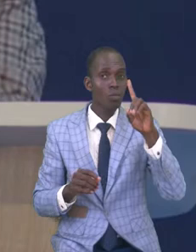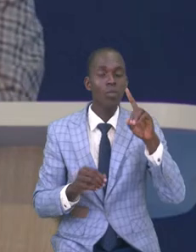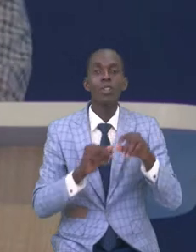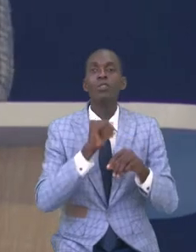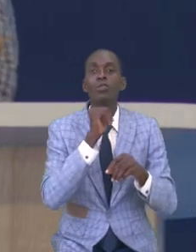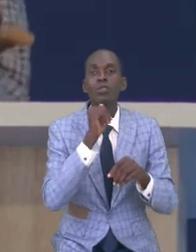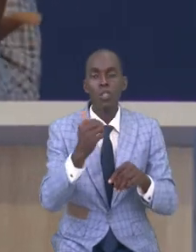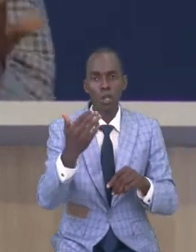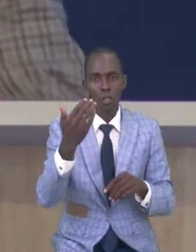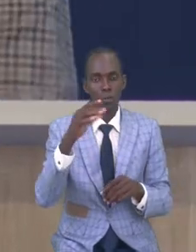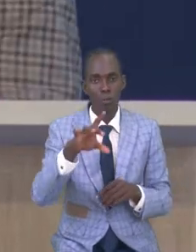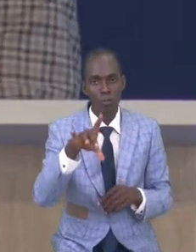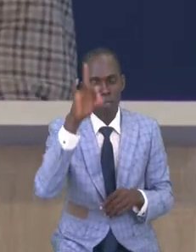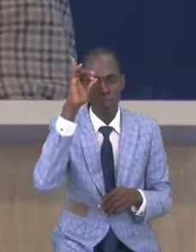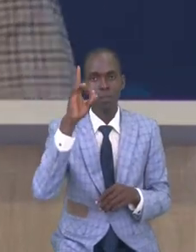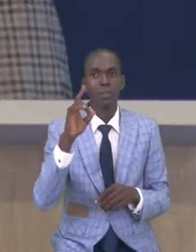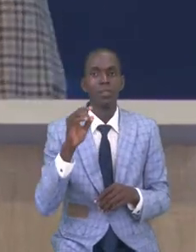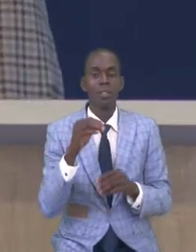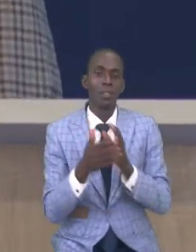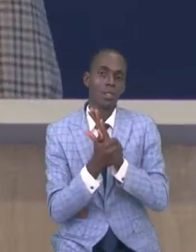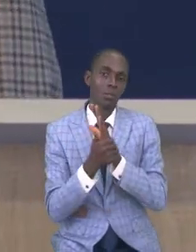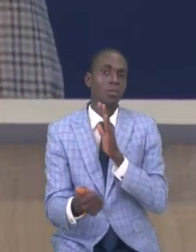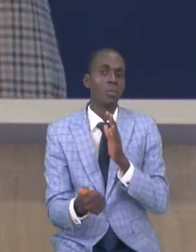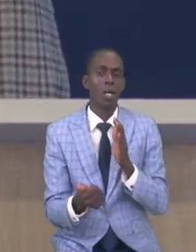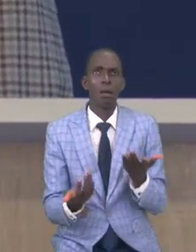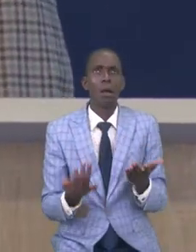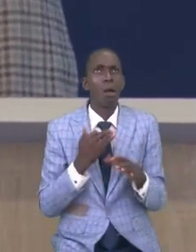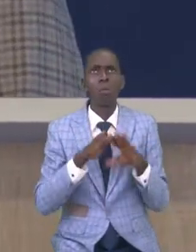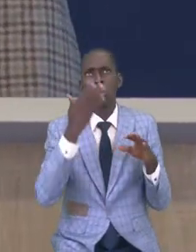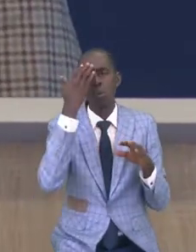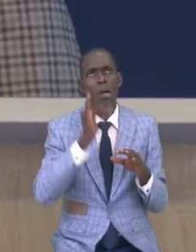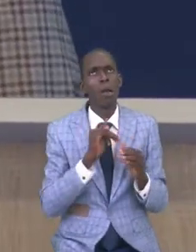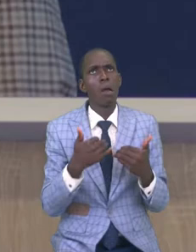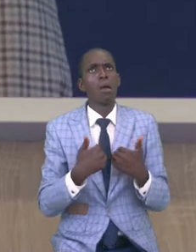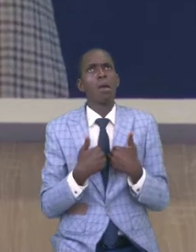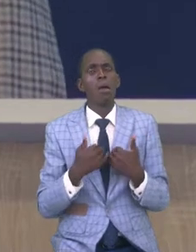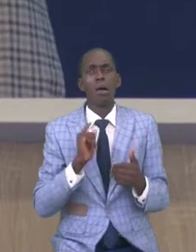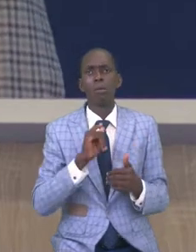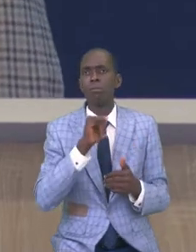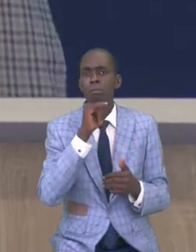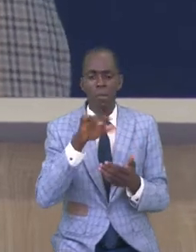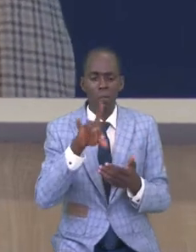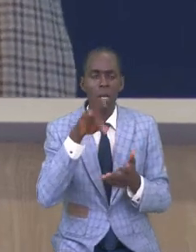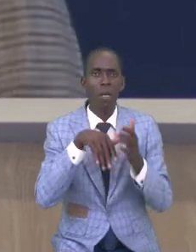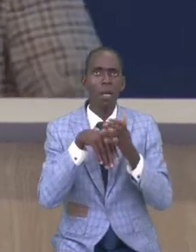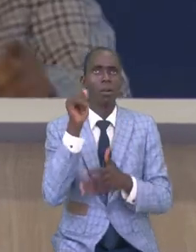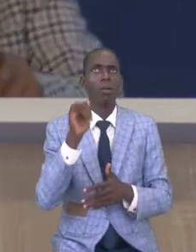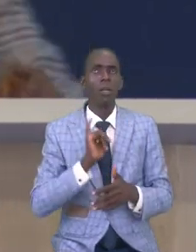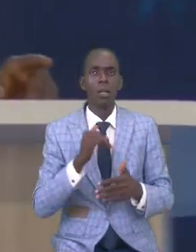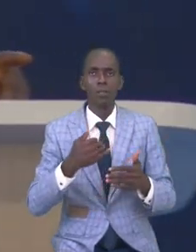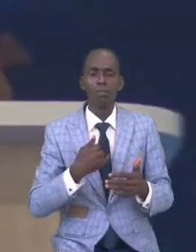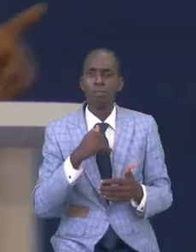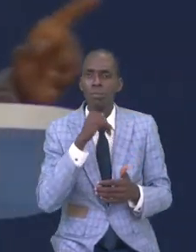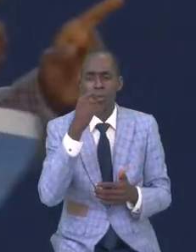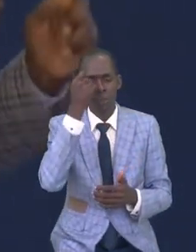unidentified potential. I don't even know I have. I have not discovered. I have not